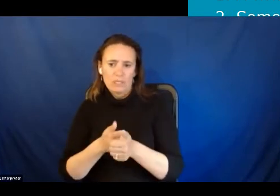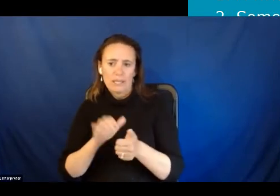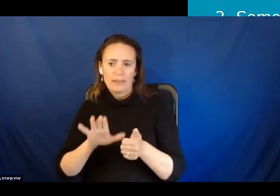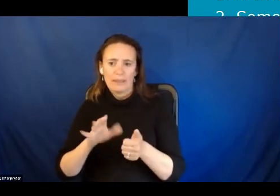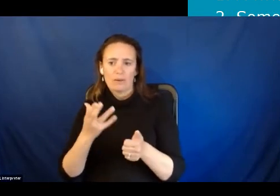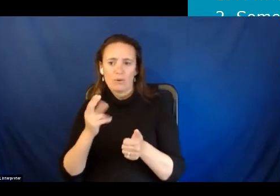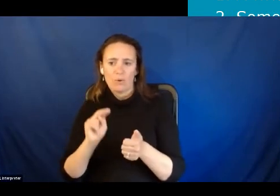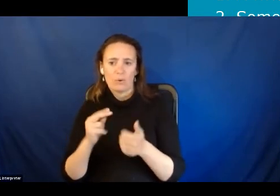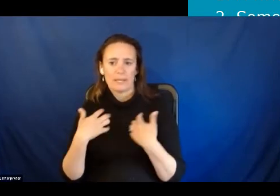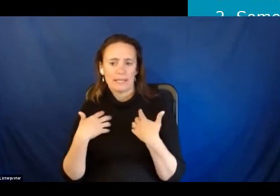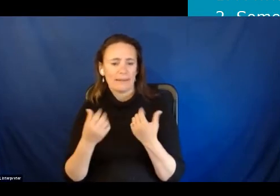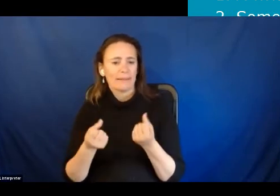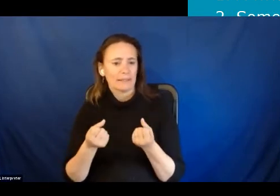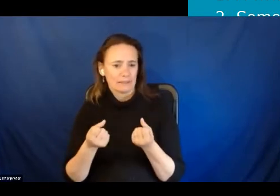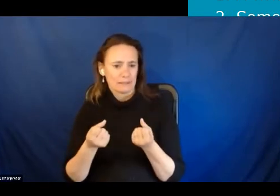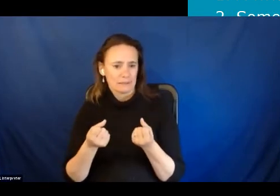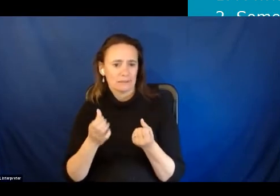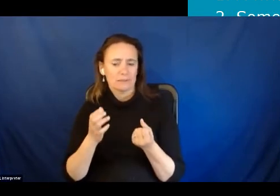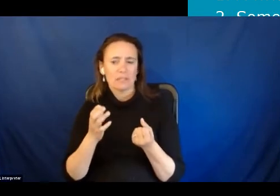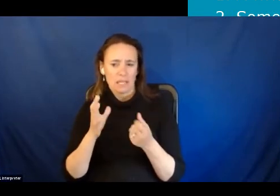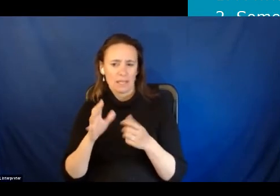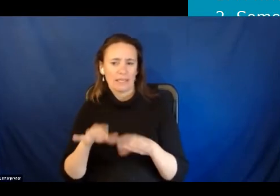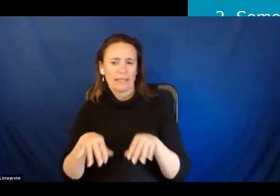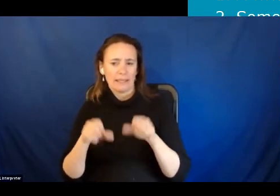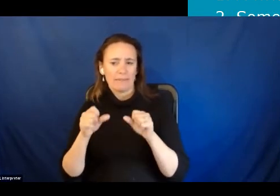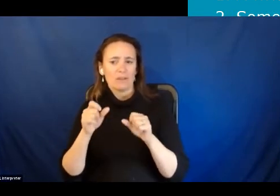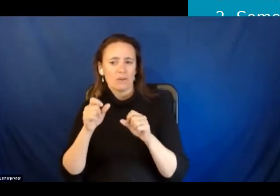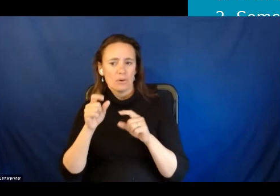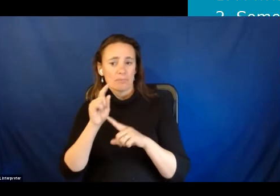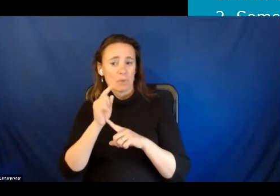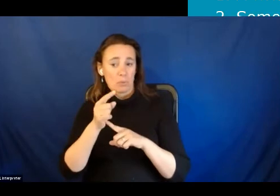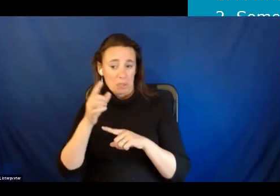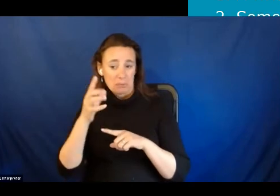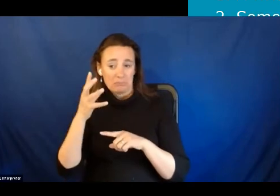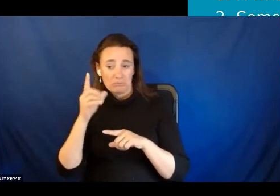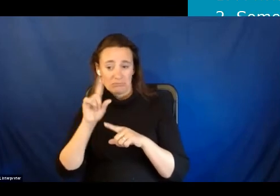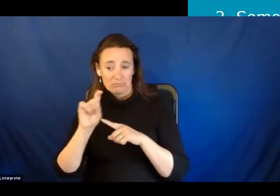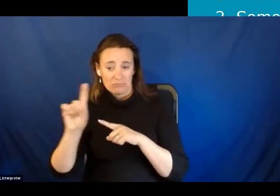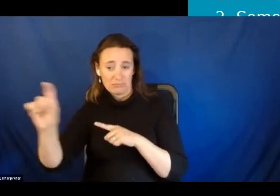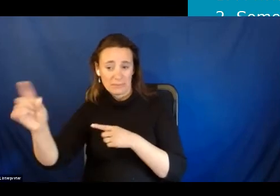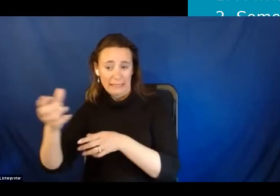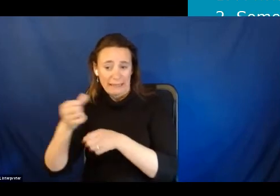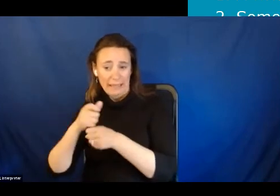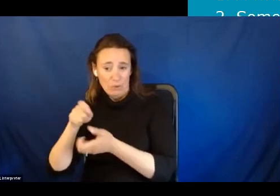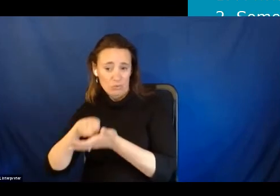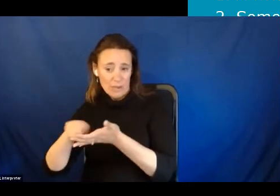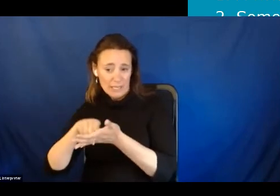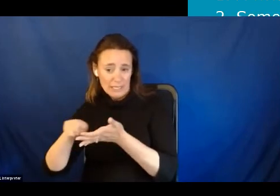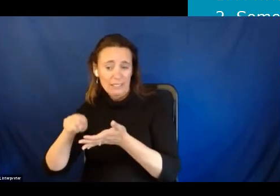give you a moment, to gather a writing utensil and something to write on.